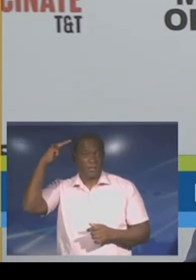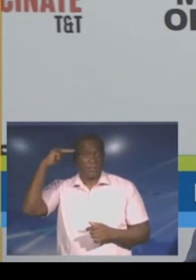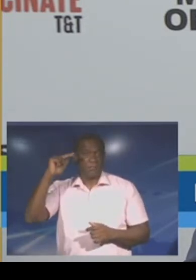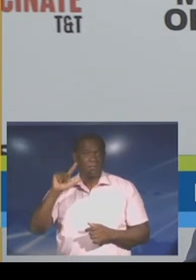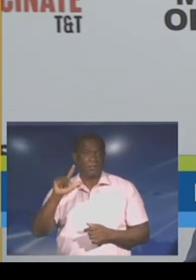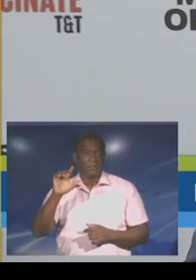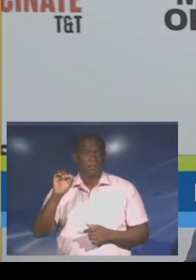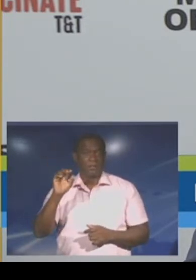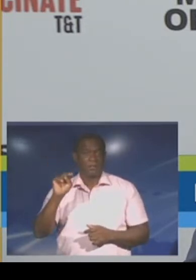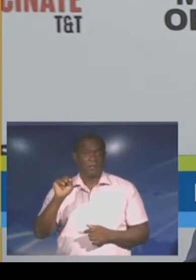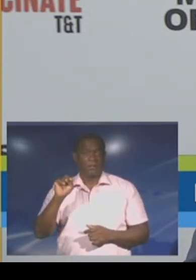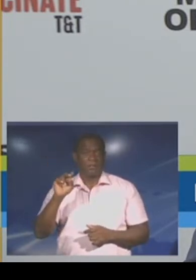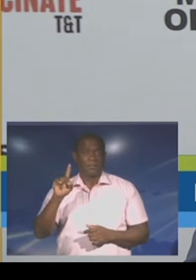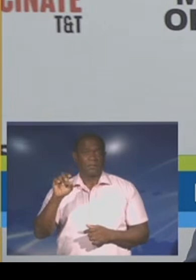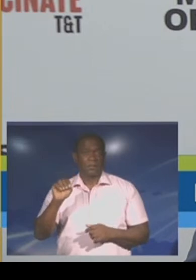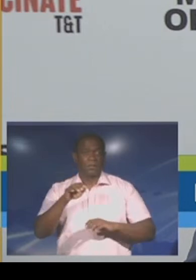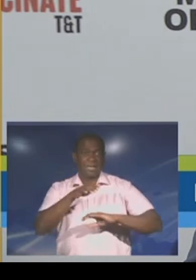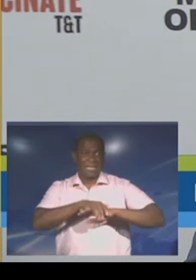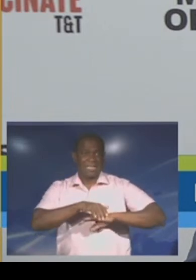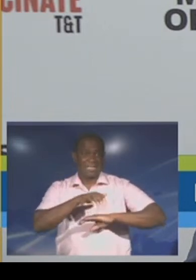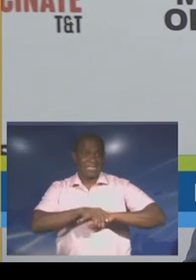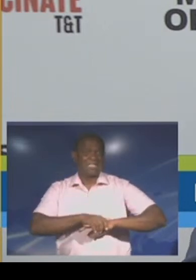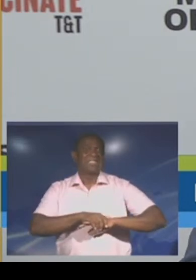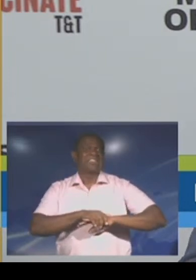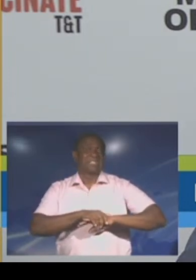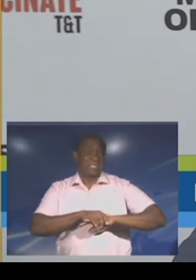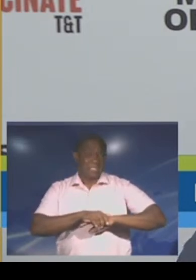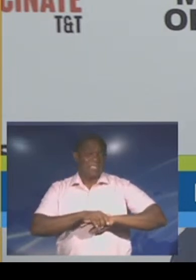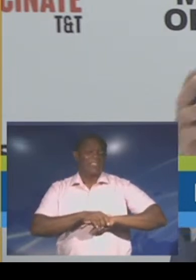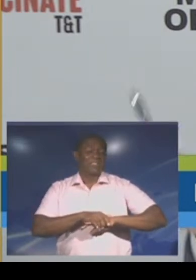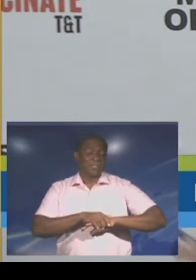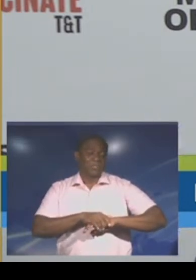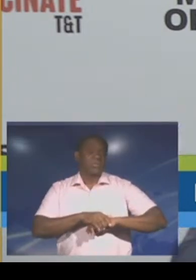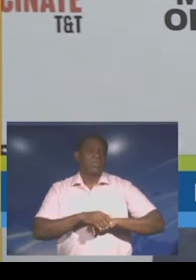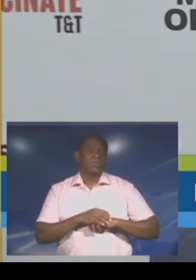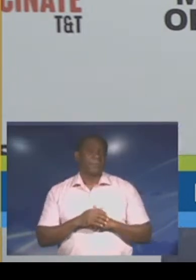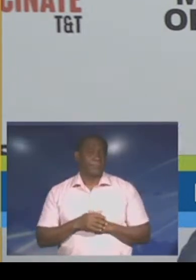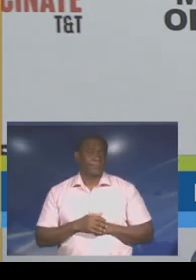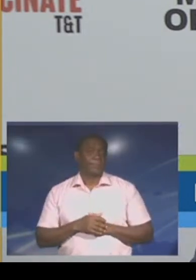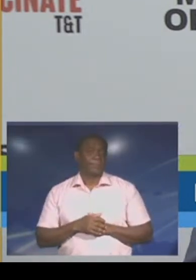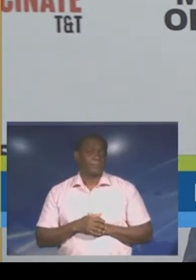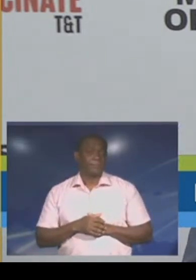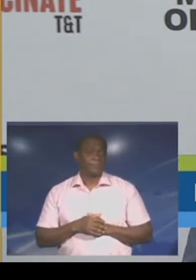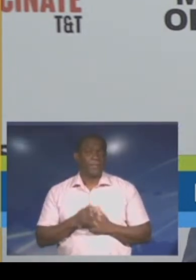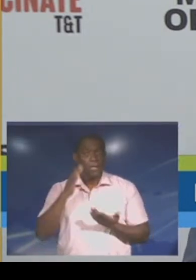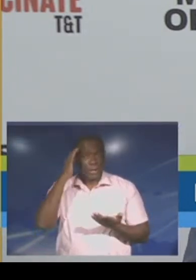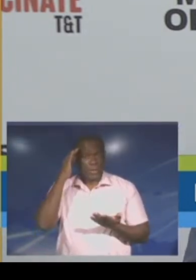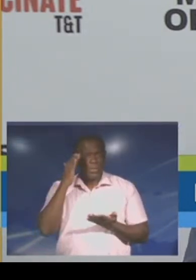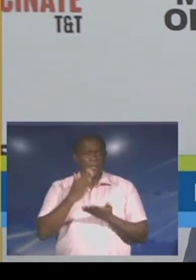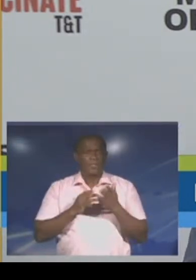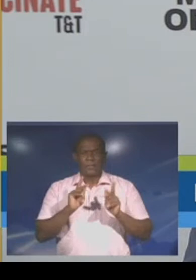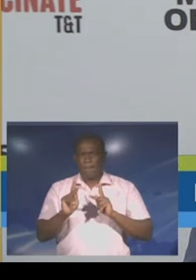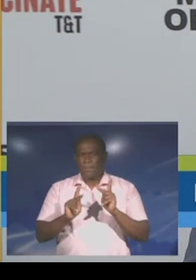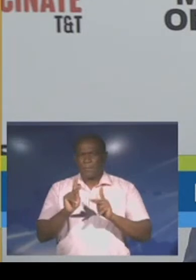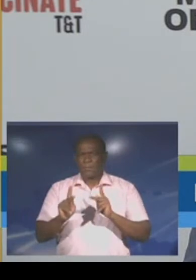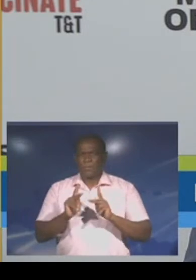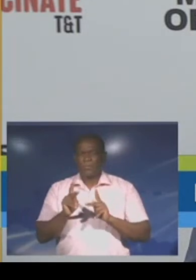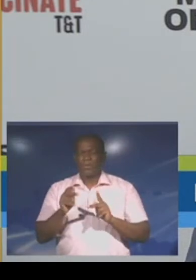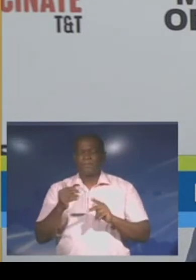the anti-vaccine messages being put out by a certain group of individuals had